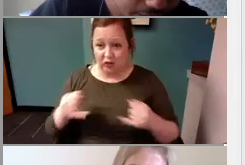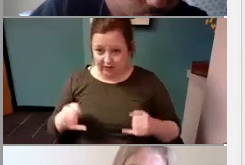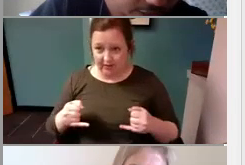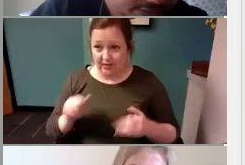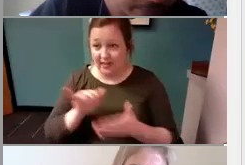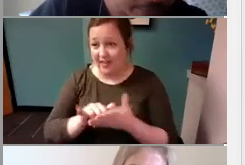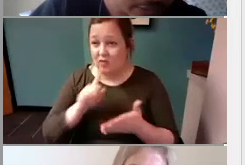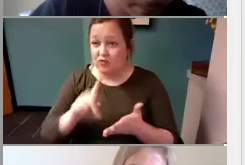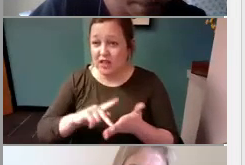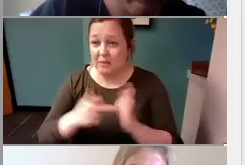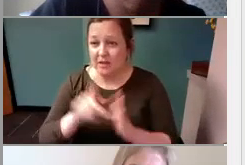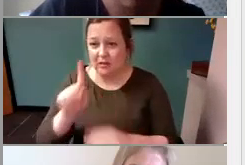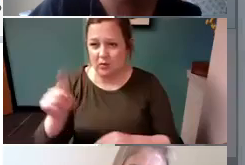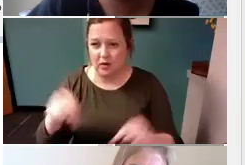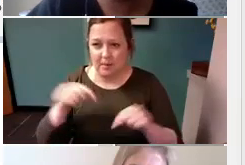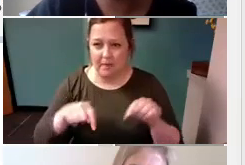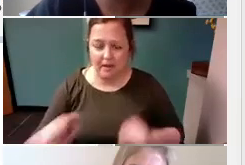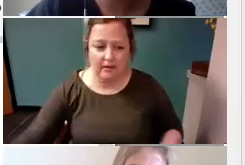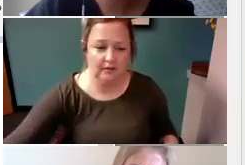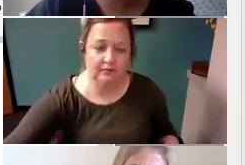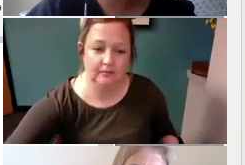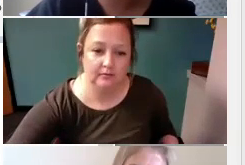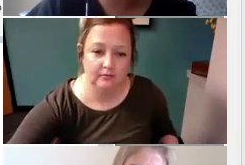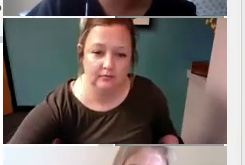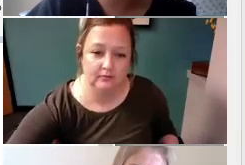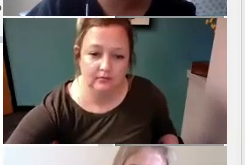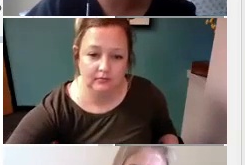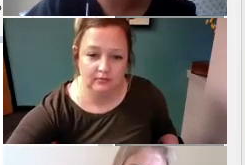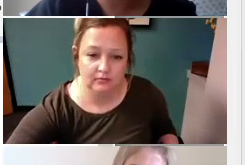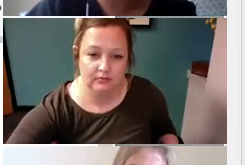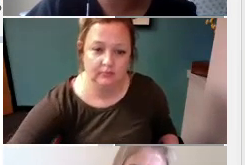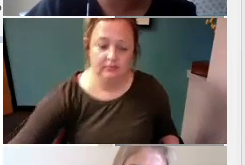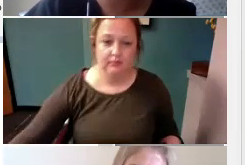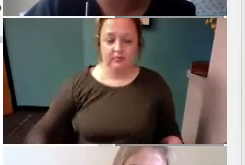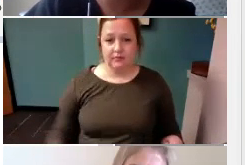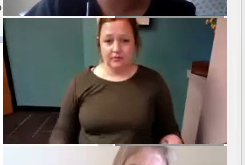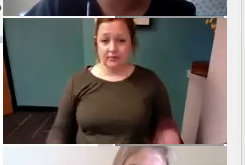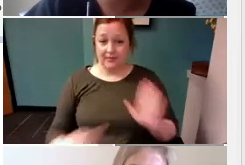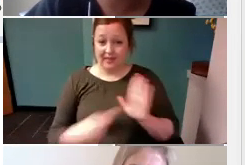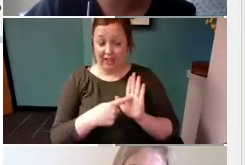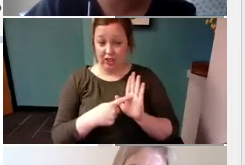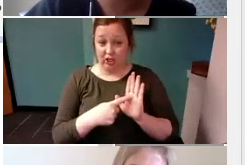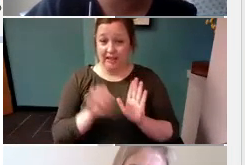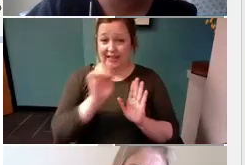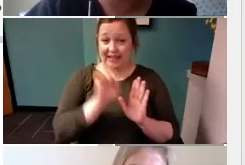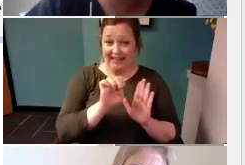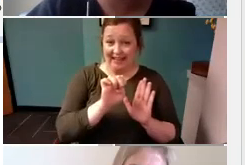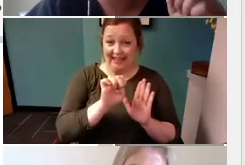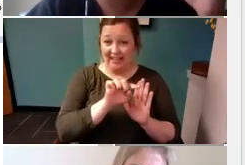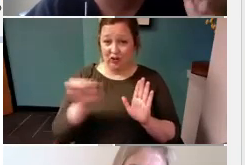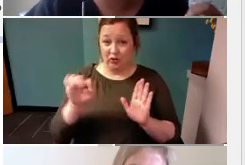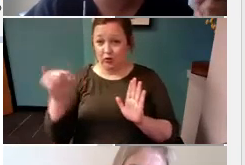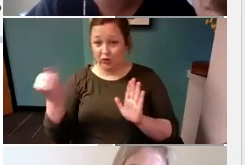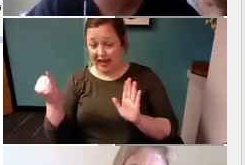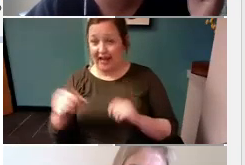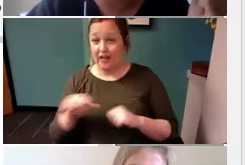let's come back to that example. Here we were going through E to J, J to I, or we could